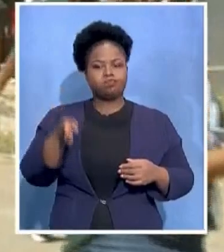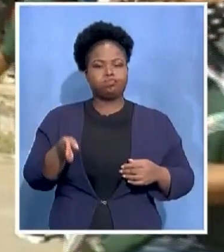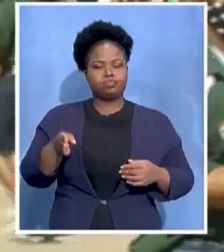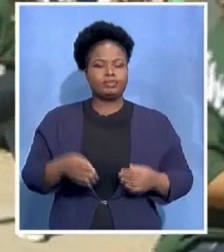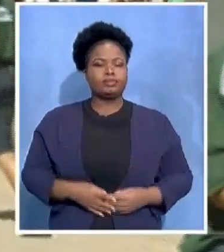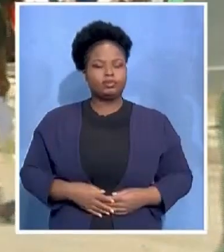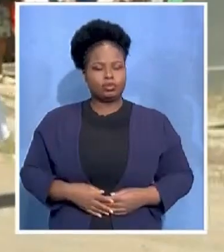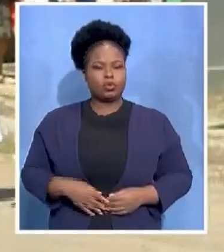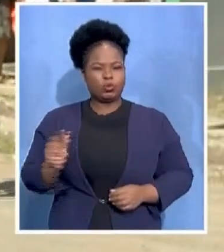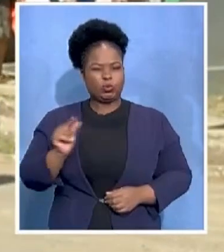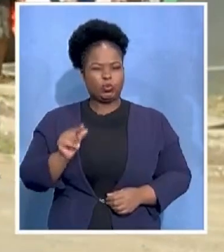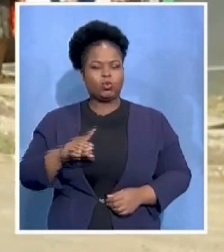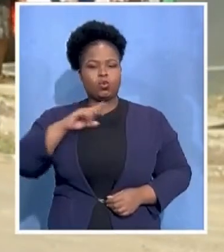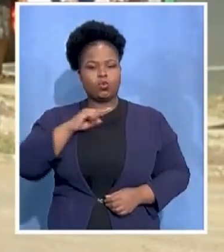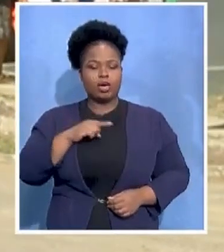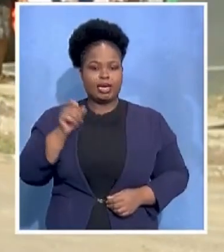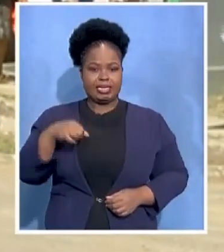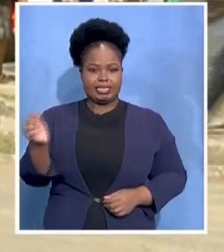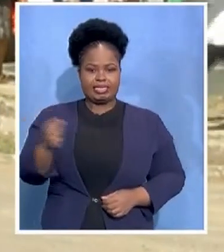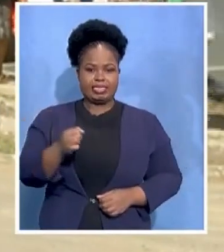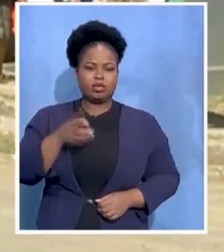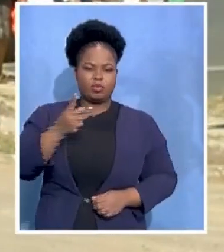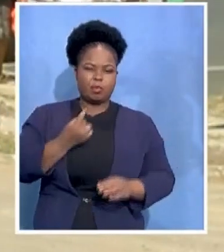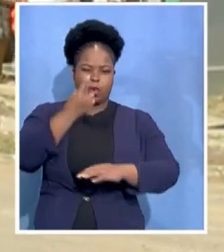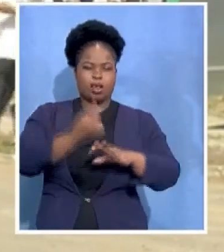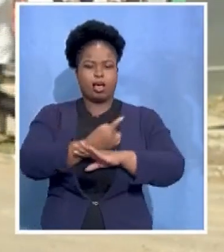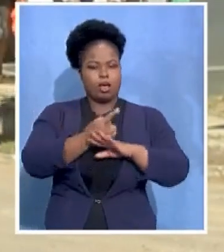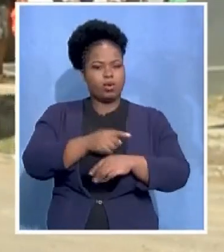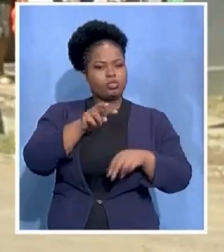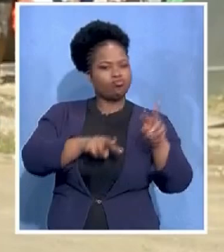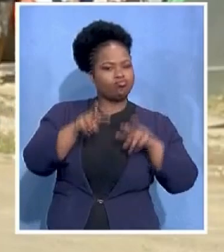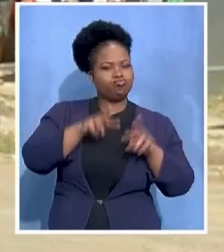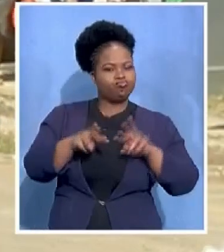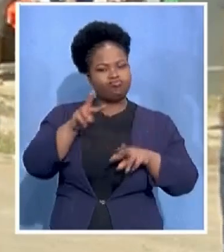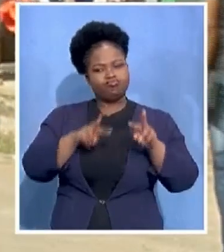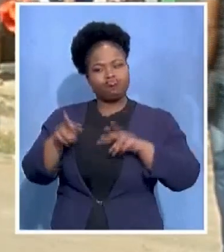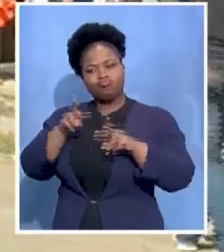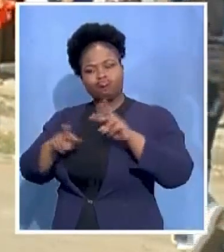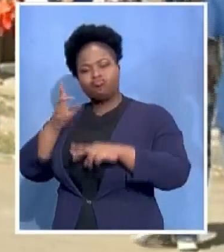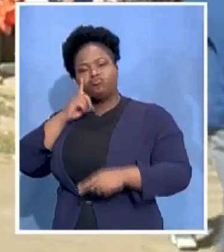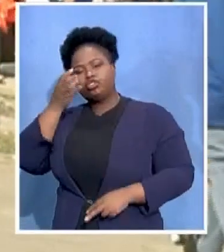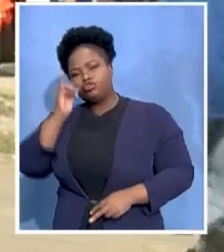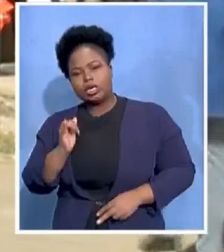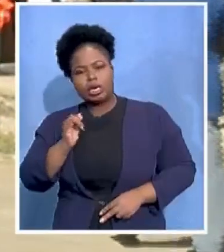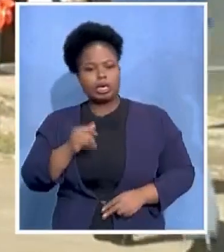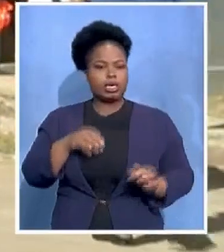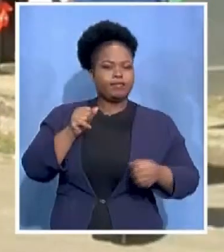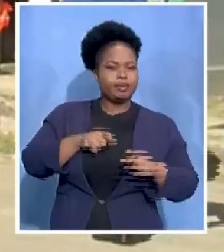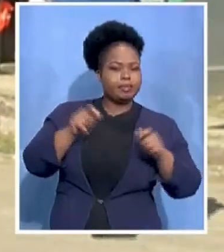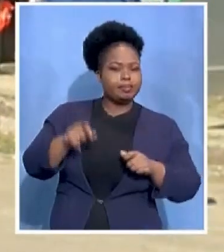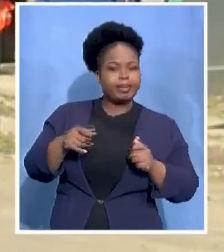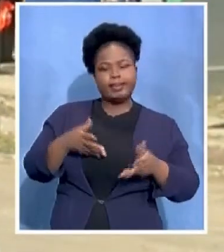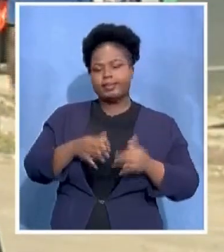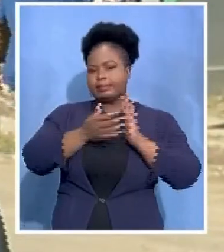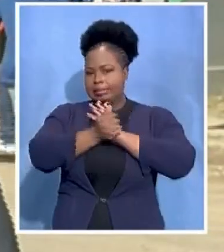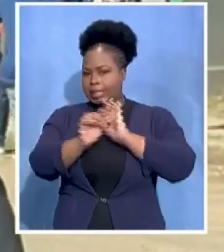in an hour to conduct those walkabout visits to check the competency of this hospital, the storages, and also the readiness, and